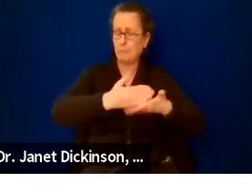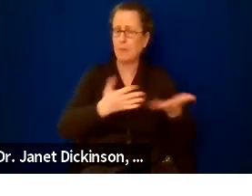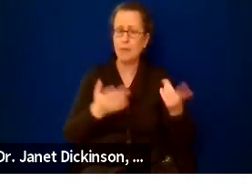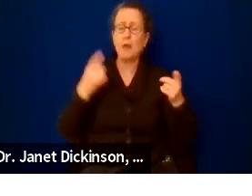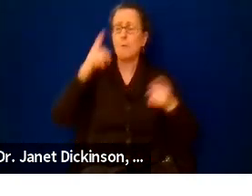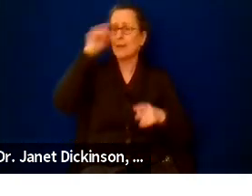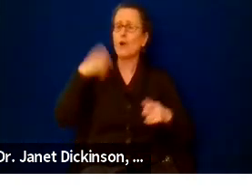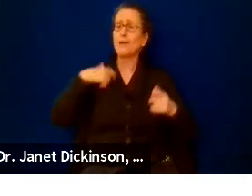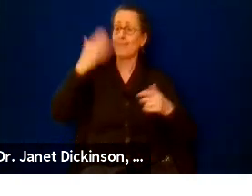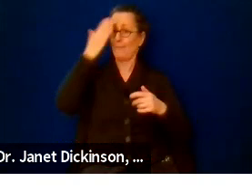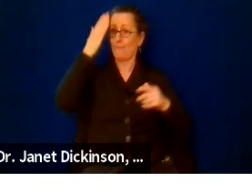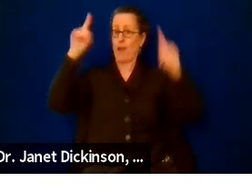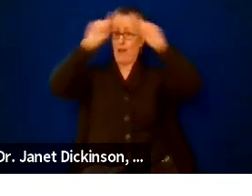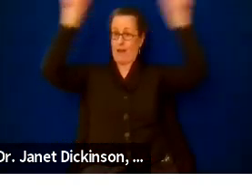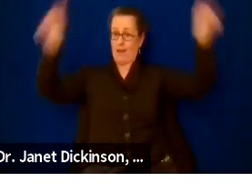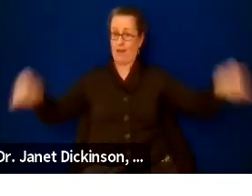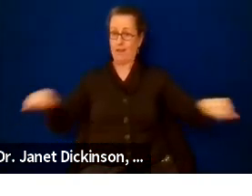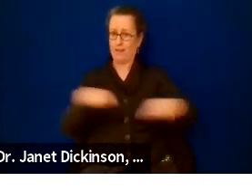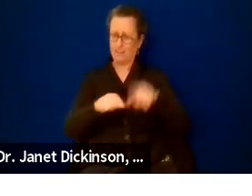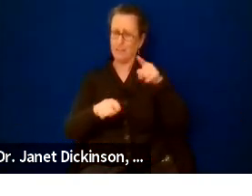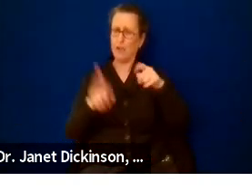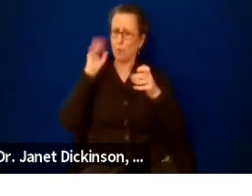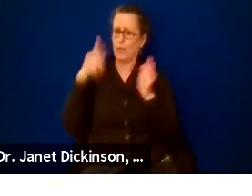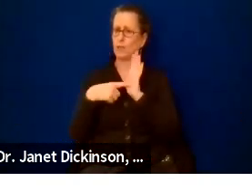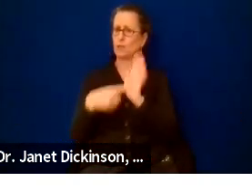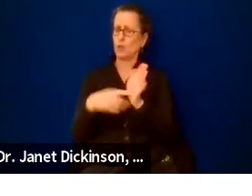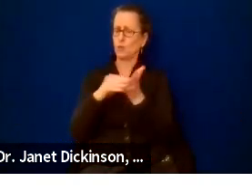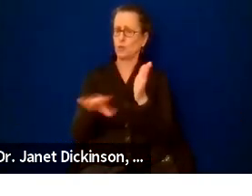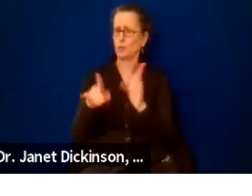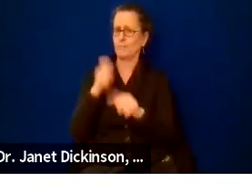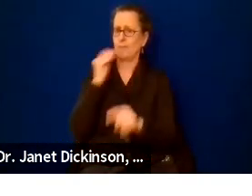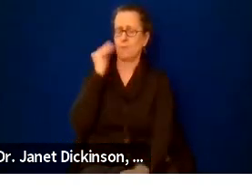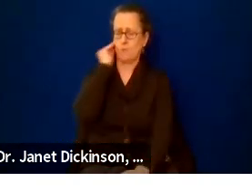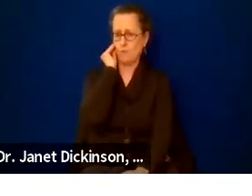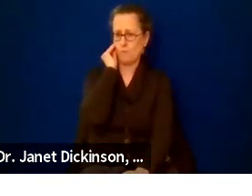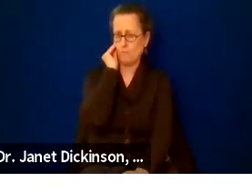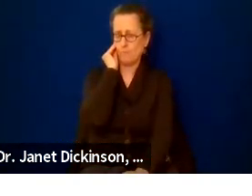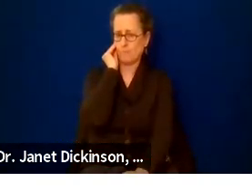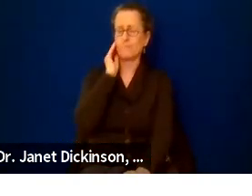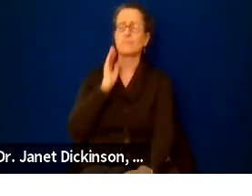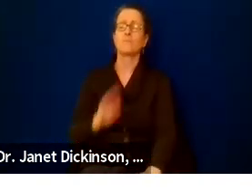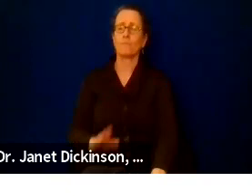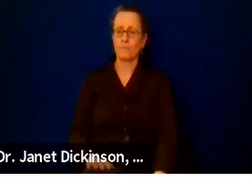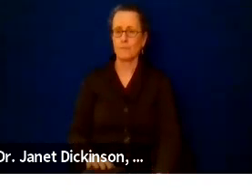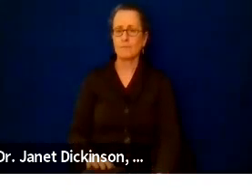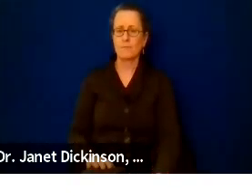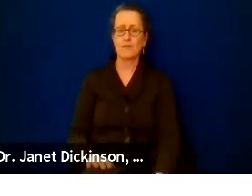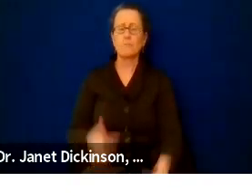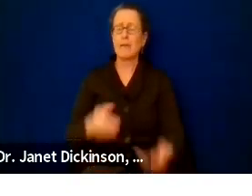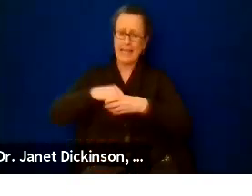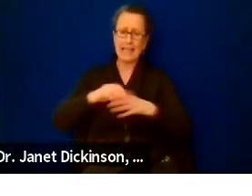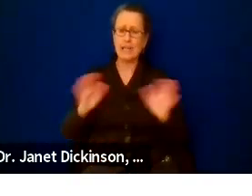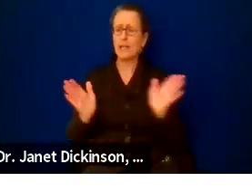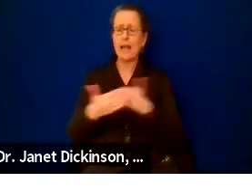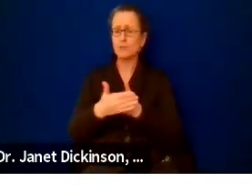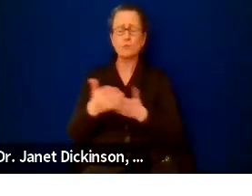to engage and interact between students at home and students in the classroom. But again, we'll begin continuing